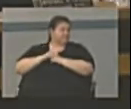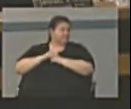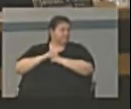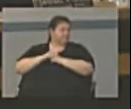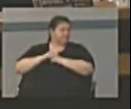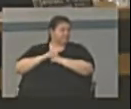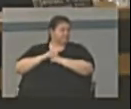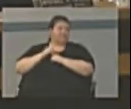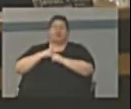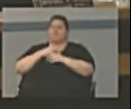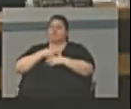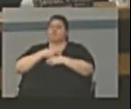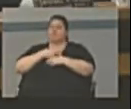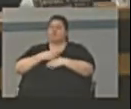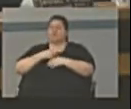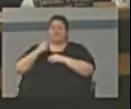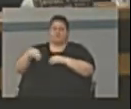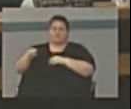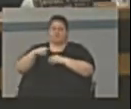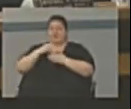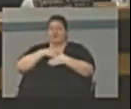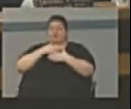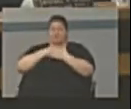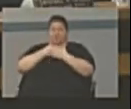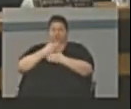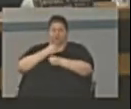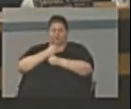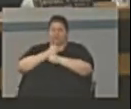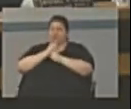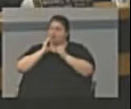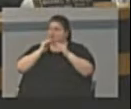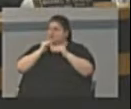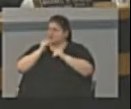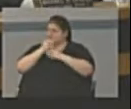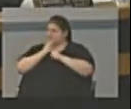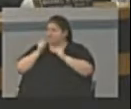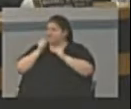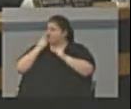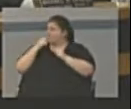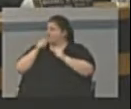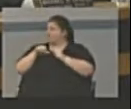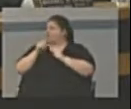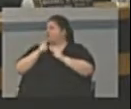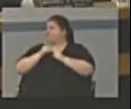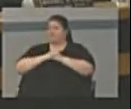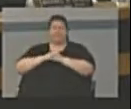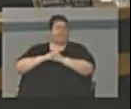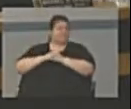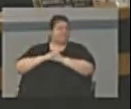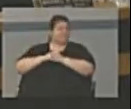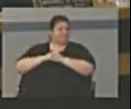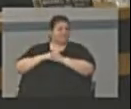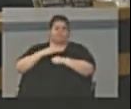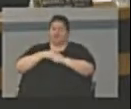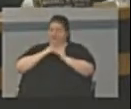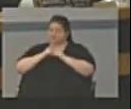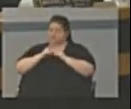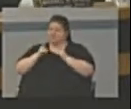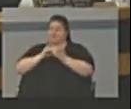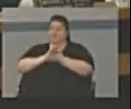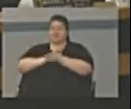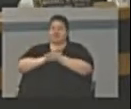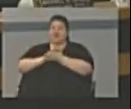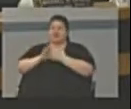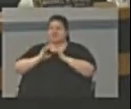I want to wish everybody a Happy New Year. Hope it was safe for everyone. Mine was very, very nice down in